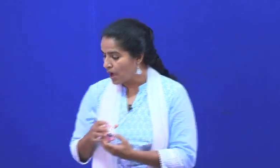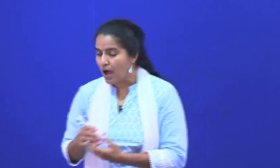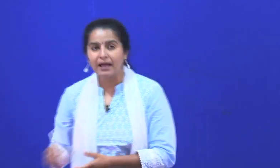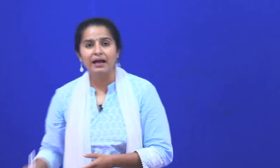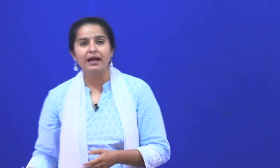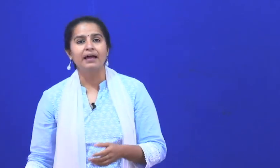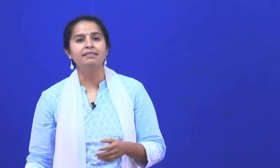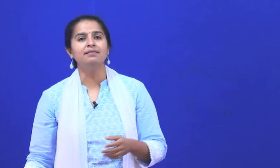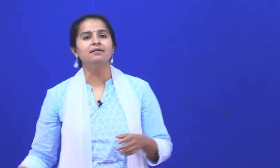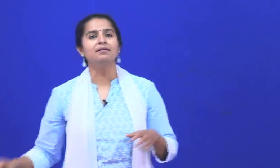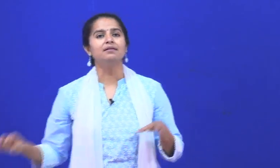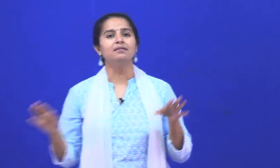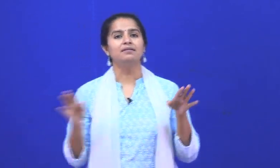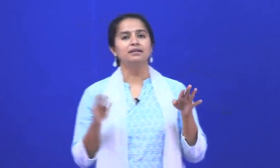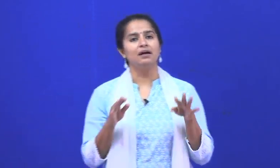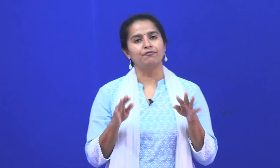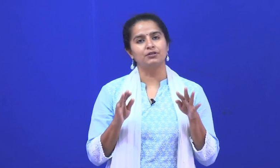Now,